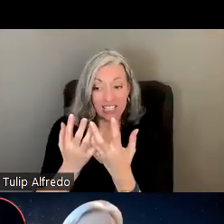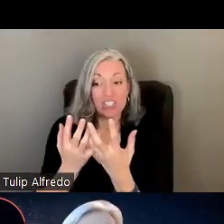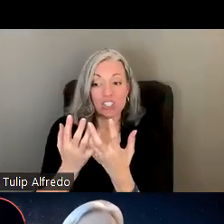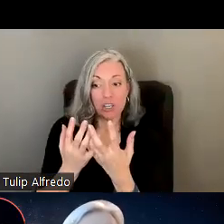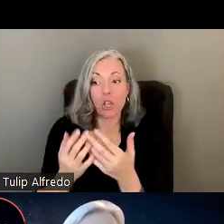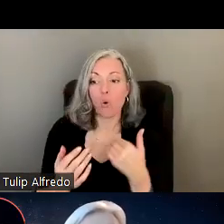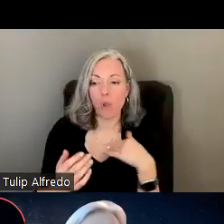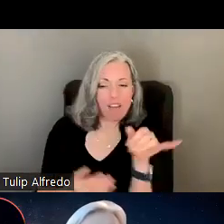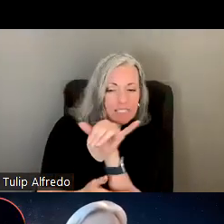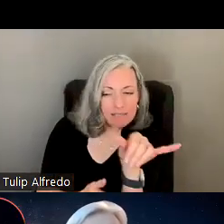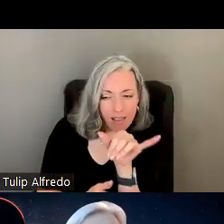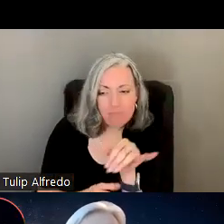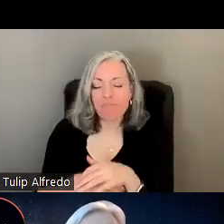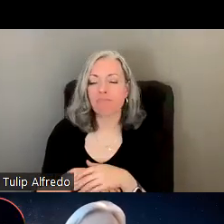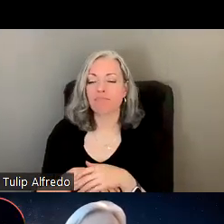have the same